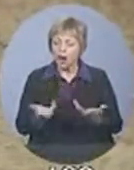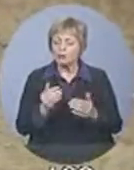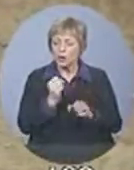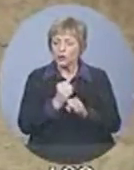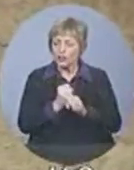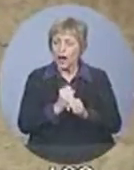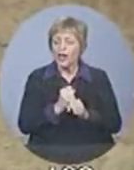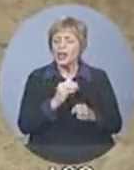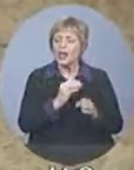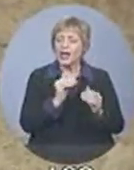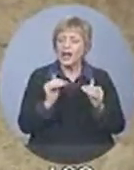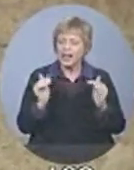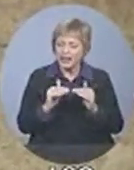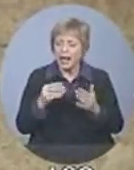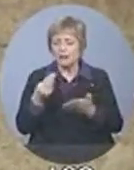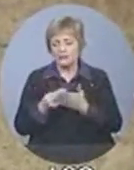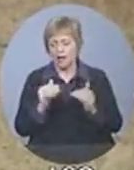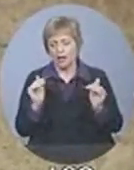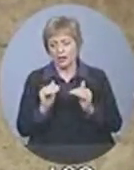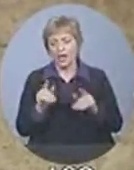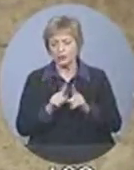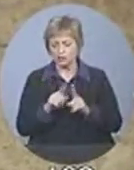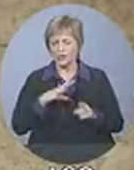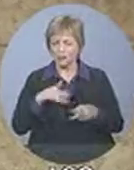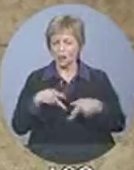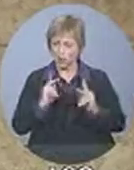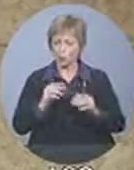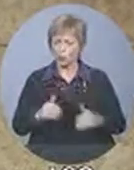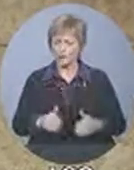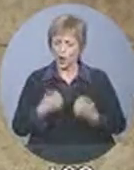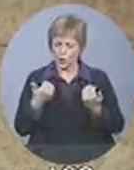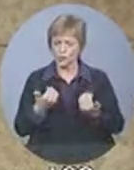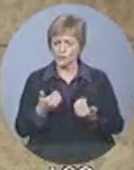will this Prime Minister make women and children a priority in Canada? Well done.